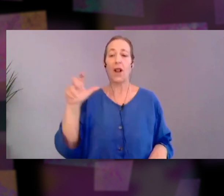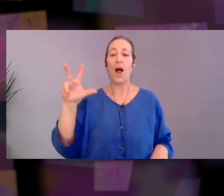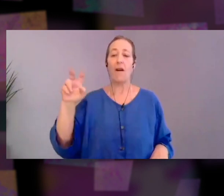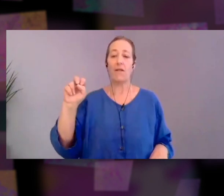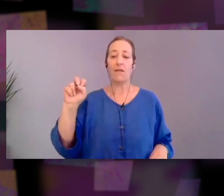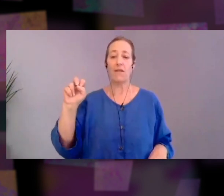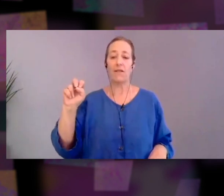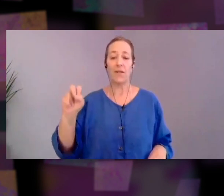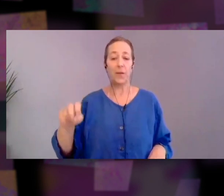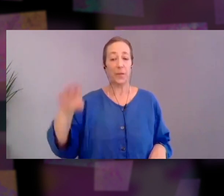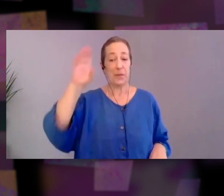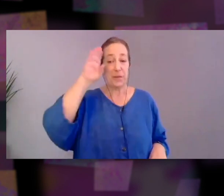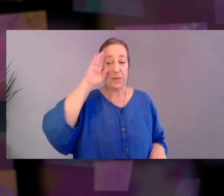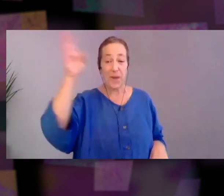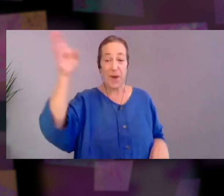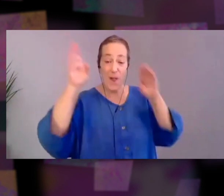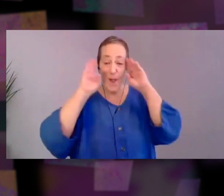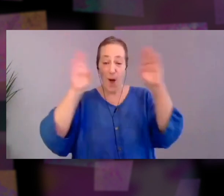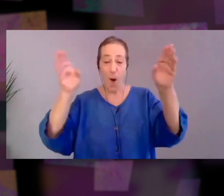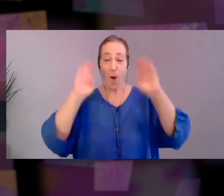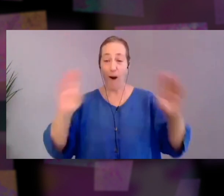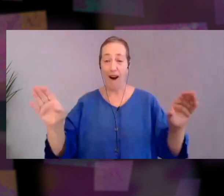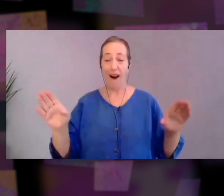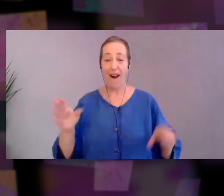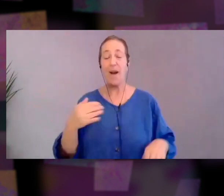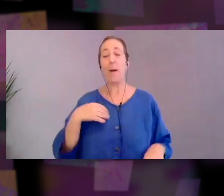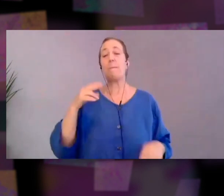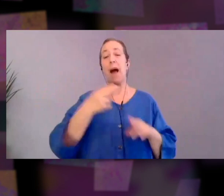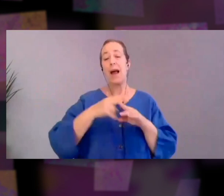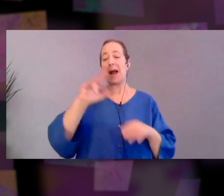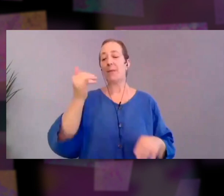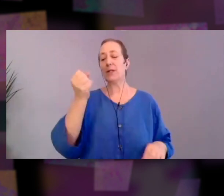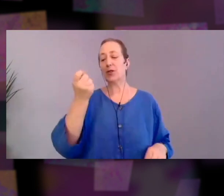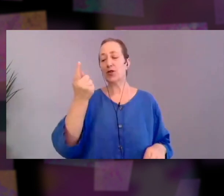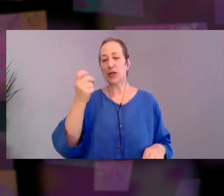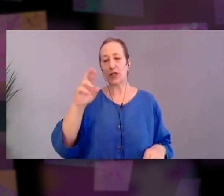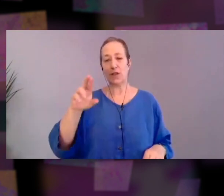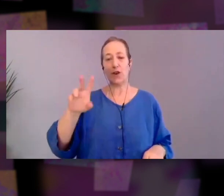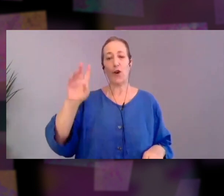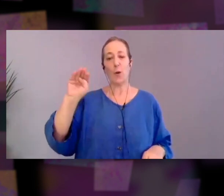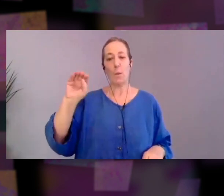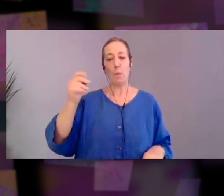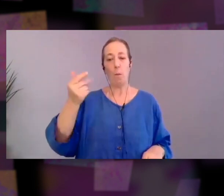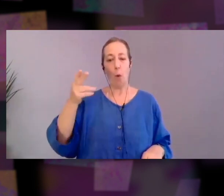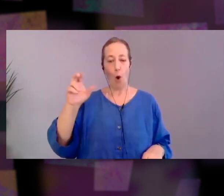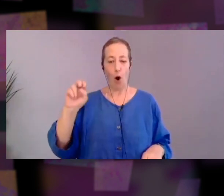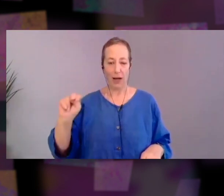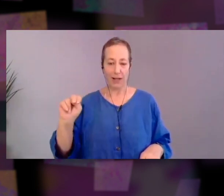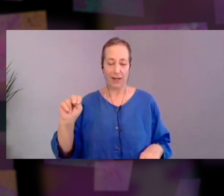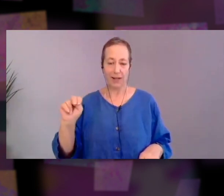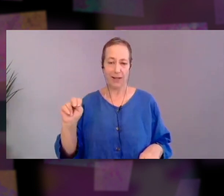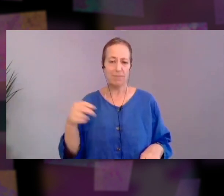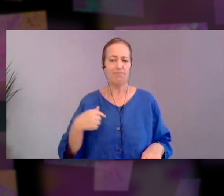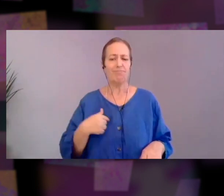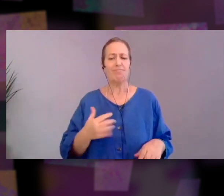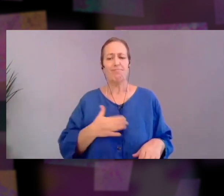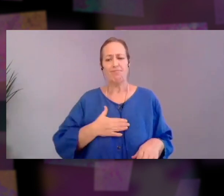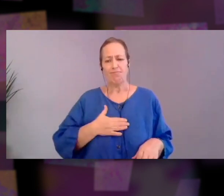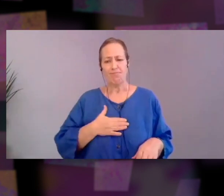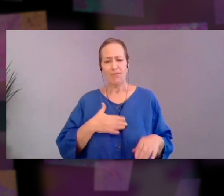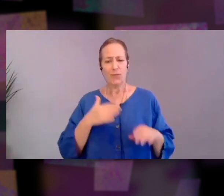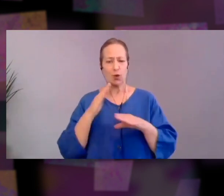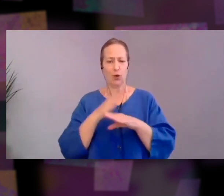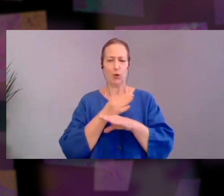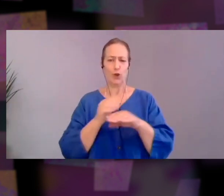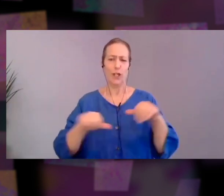Aloha y'all. My name is Christopher Kawi Morgan, and I'm so honored to share space as we begin the National